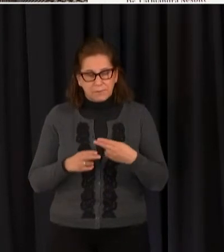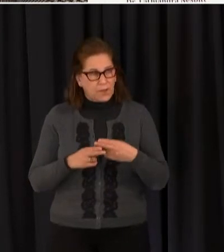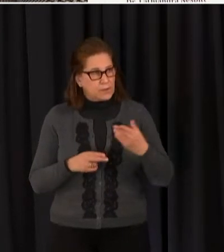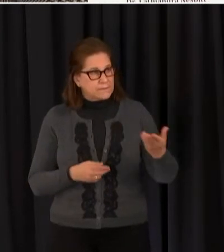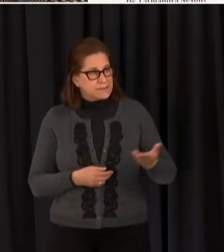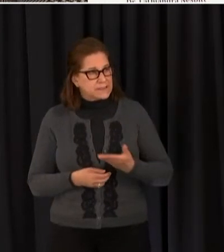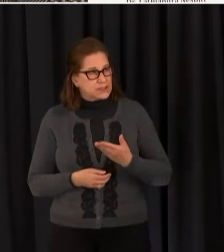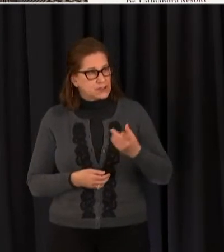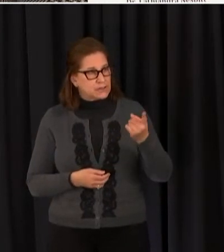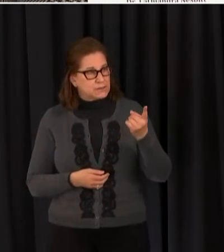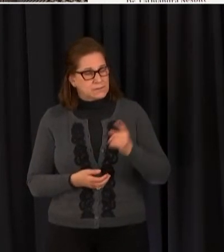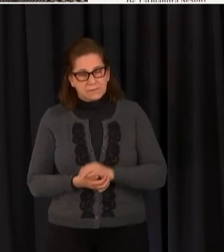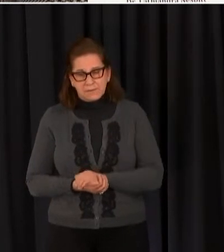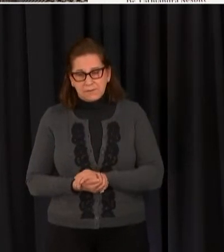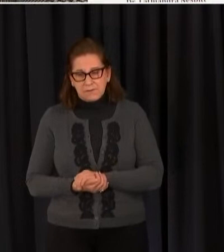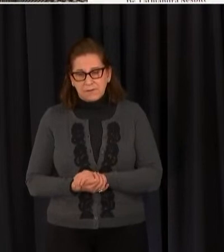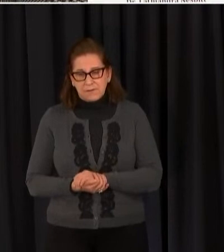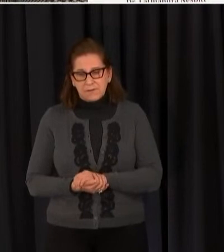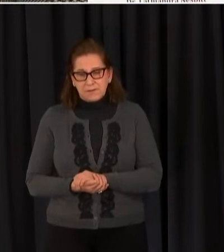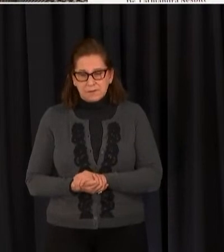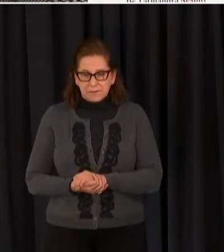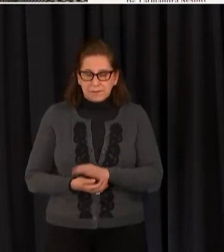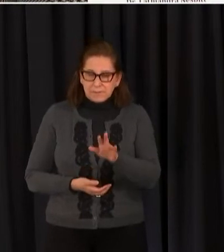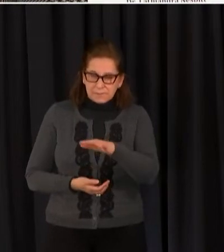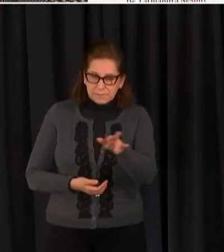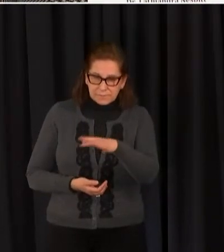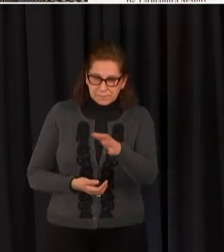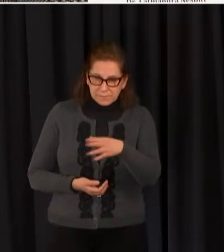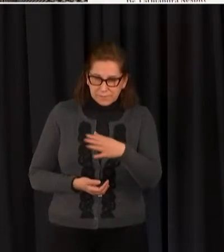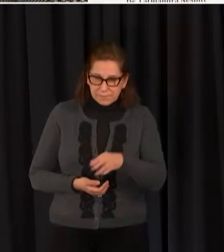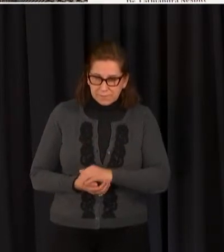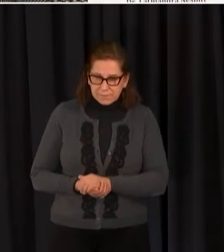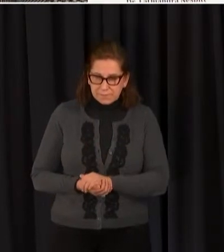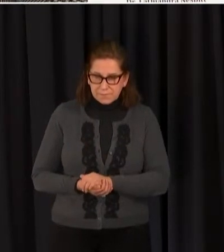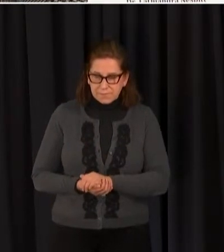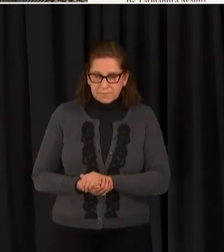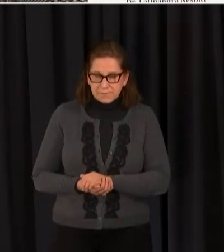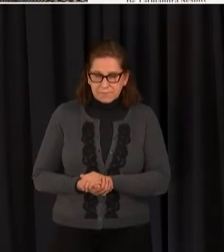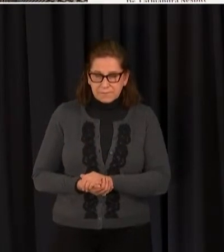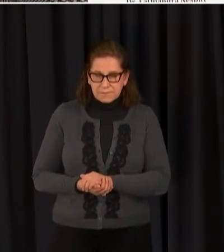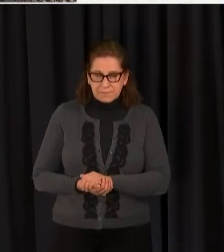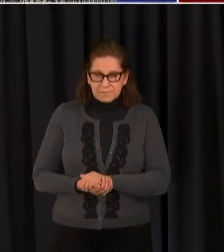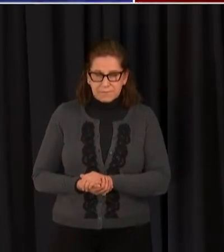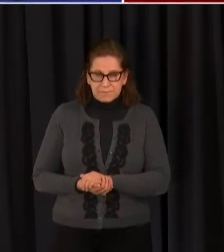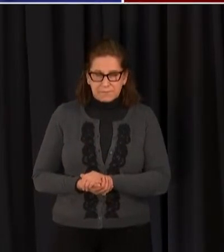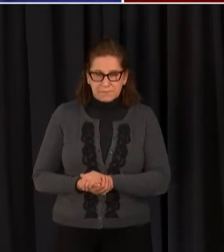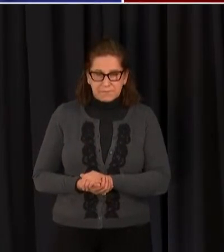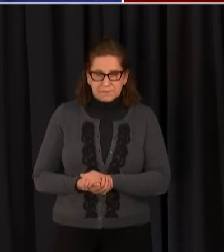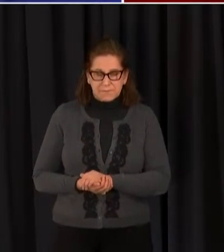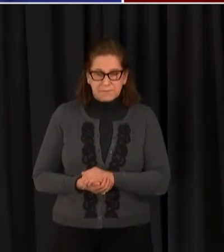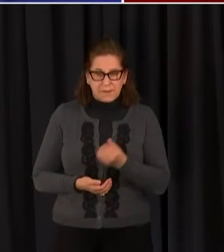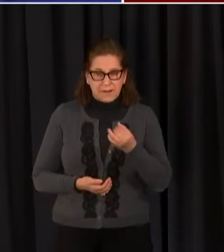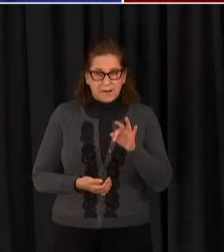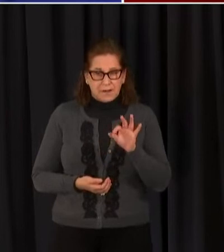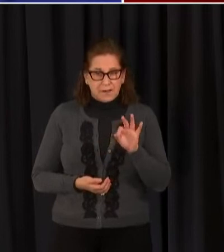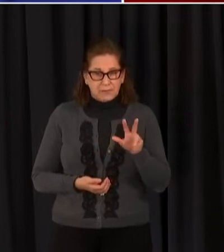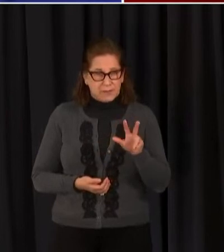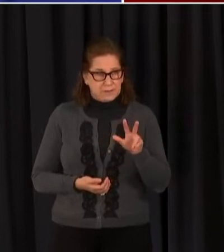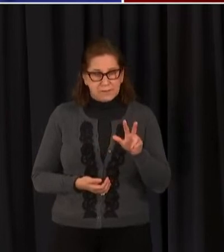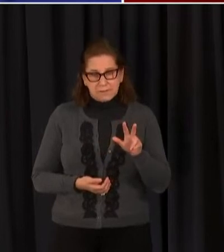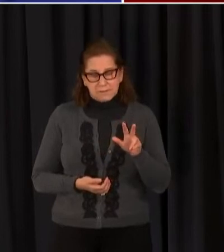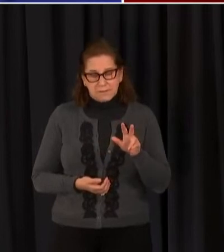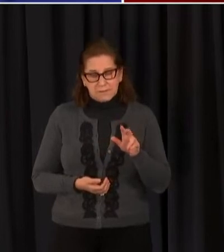like they have 3,393 seniors registered. Are you satisfied with that number? I